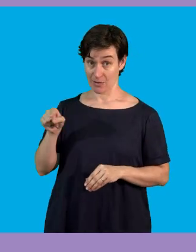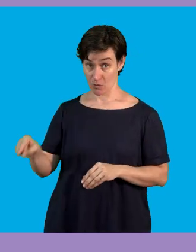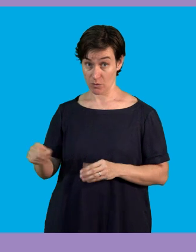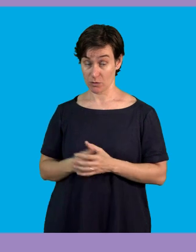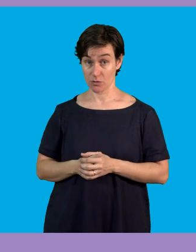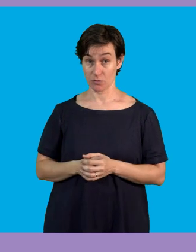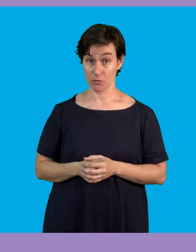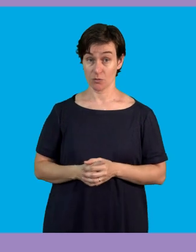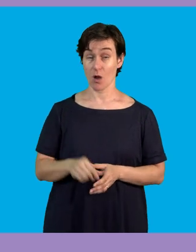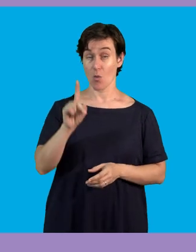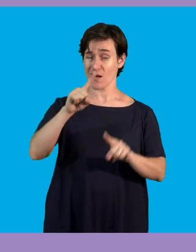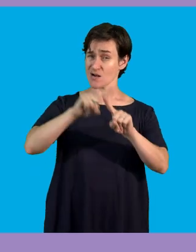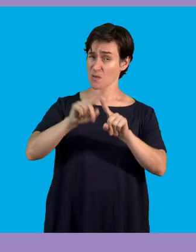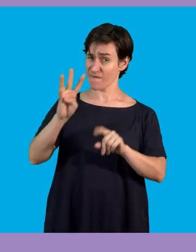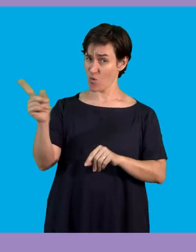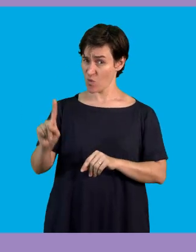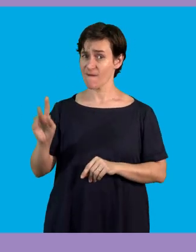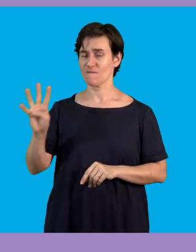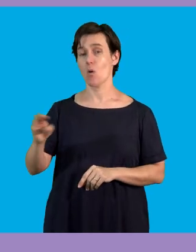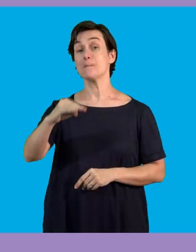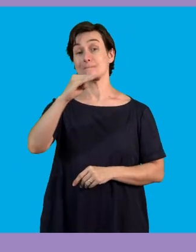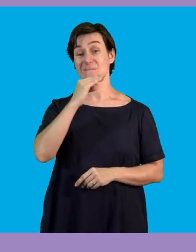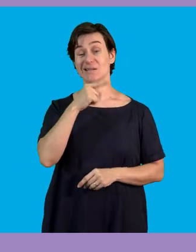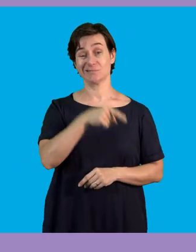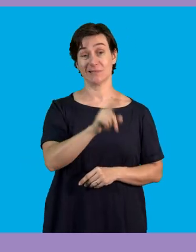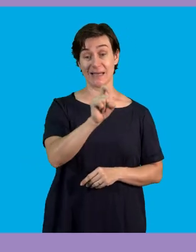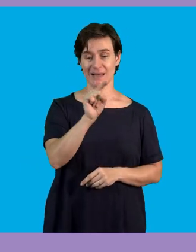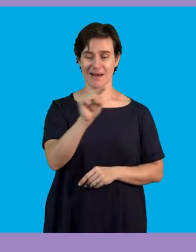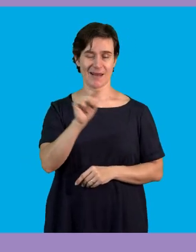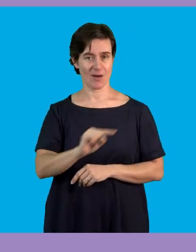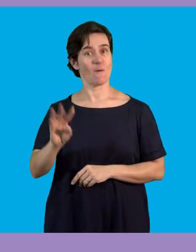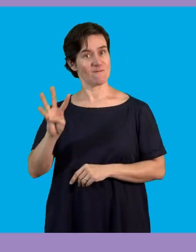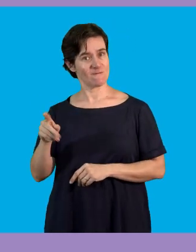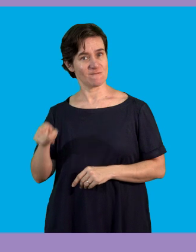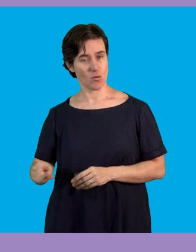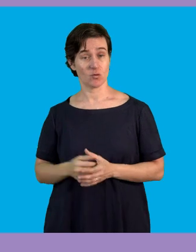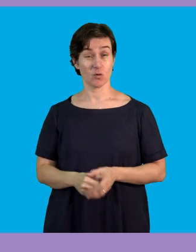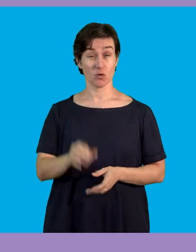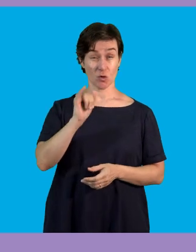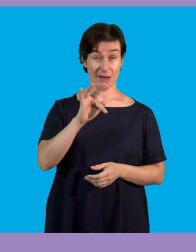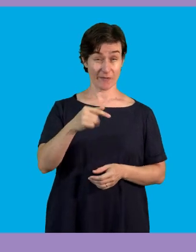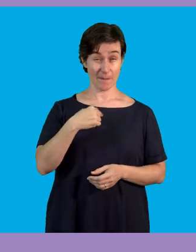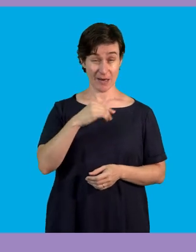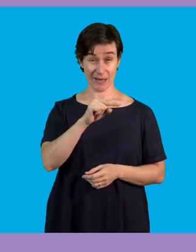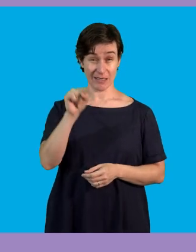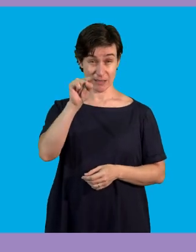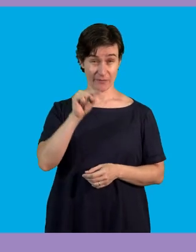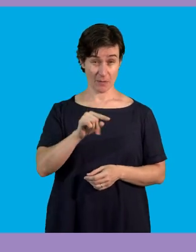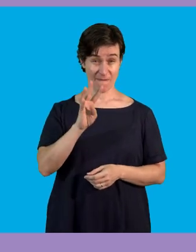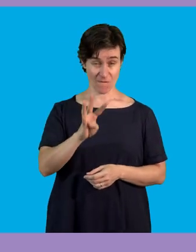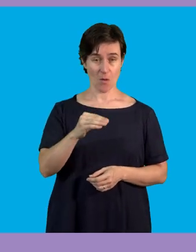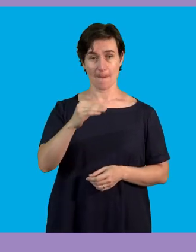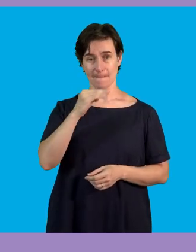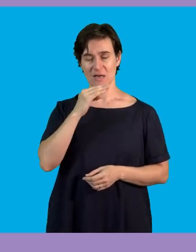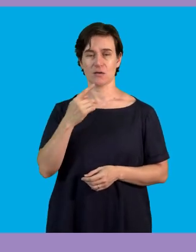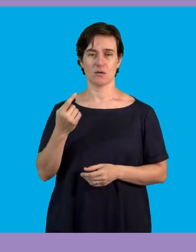right, 1 multiplied by 4 would give us 4. So 4 is that number that when divided by 4 would give us